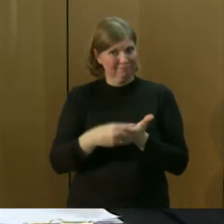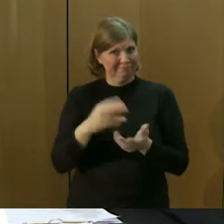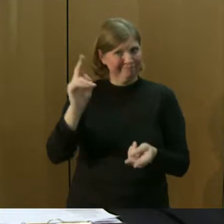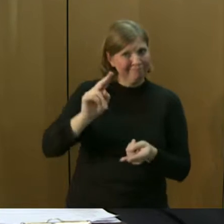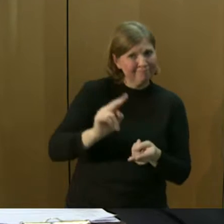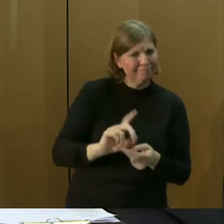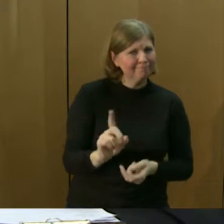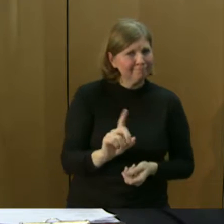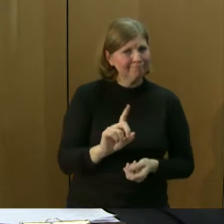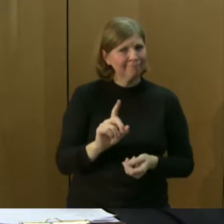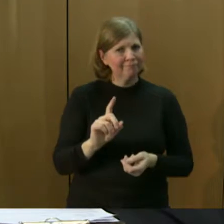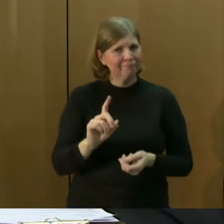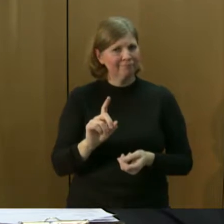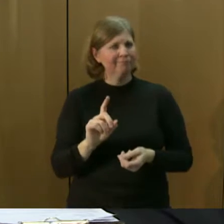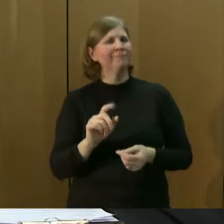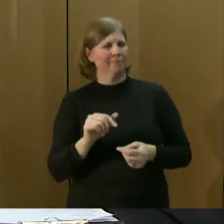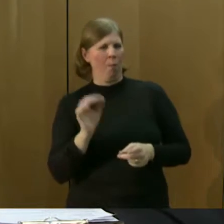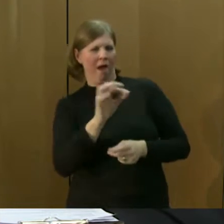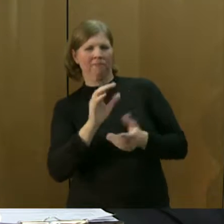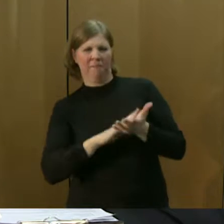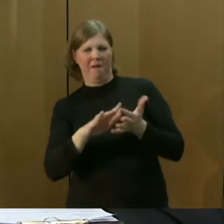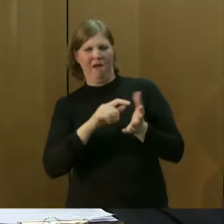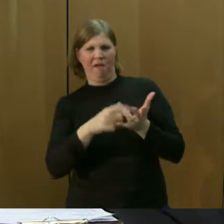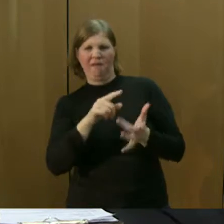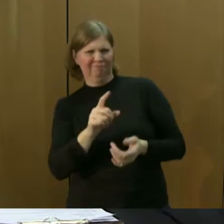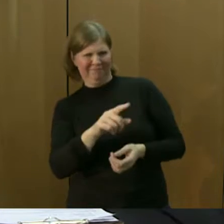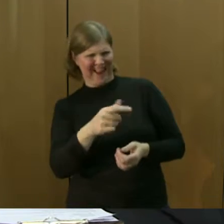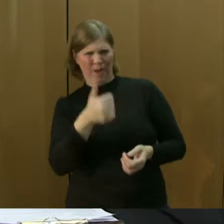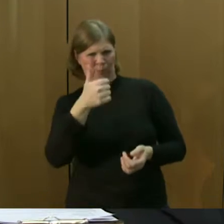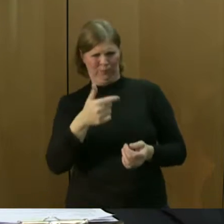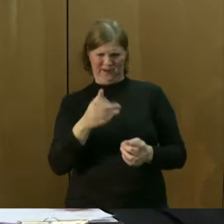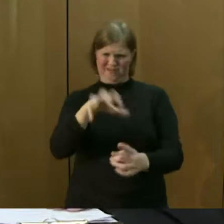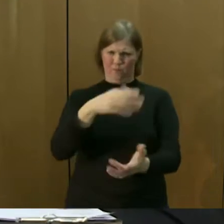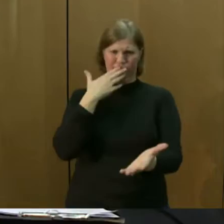see if those correlate.